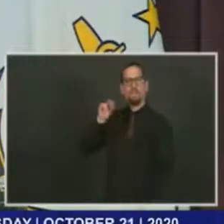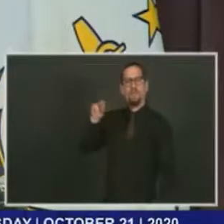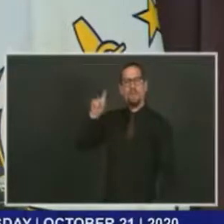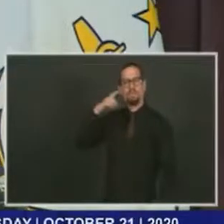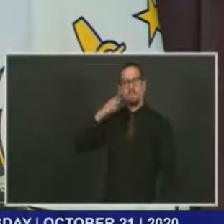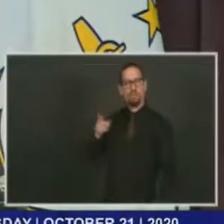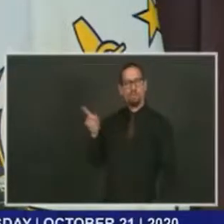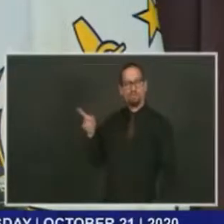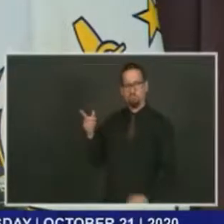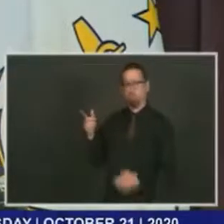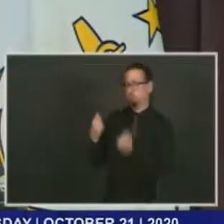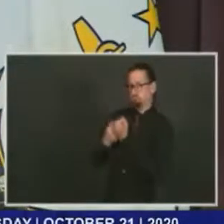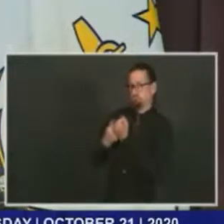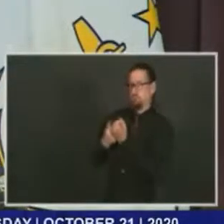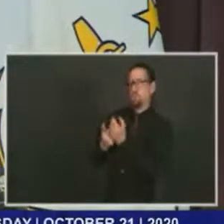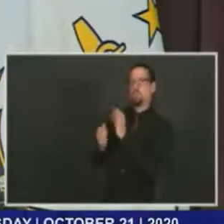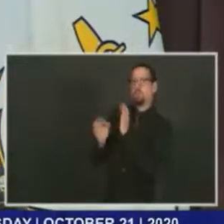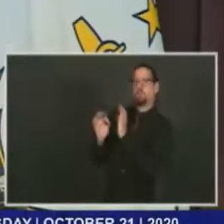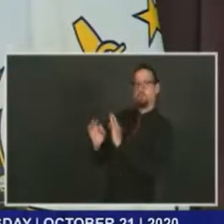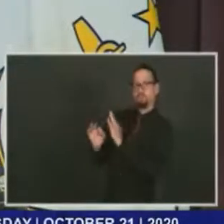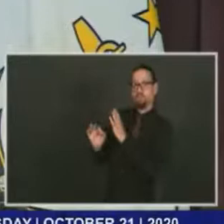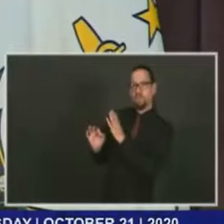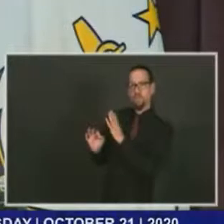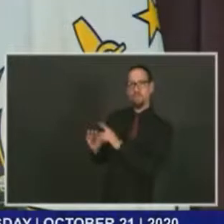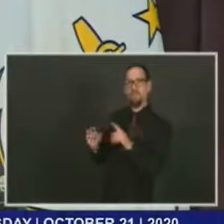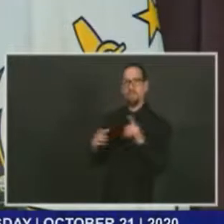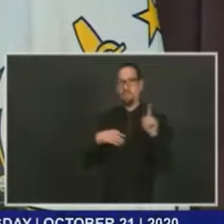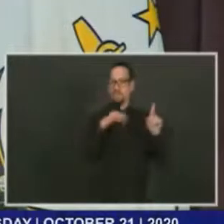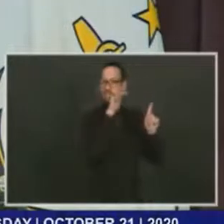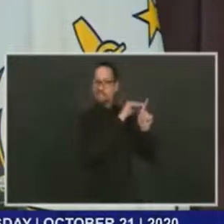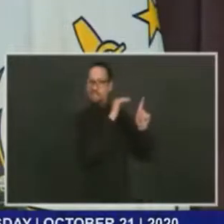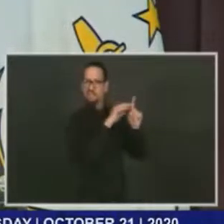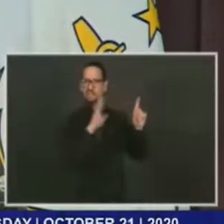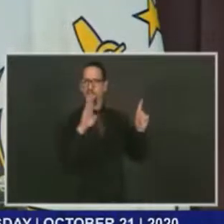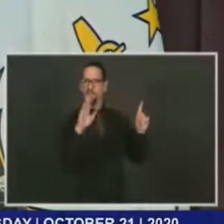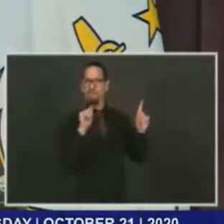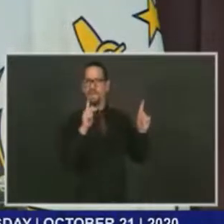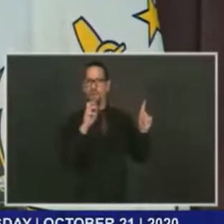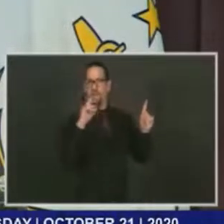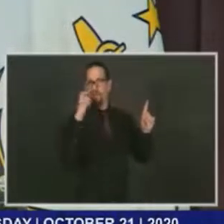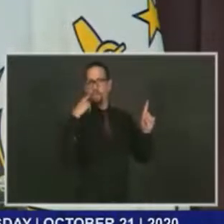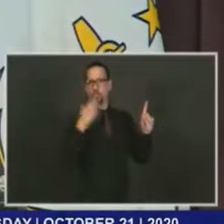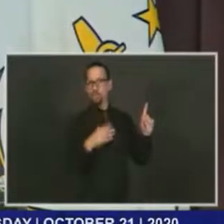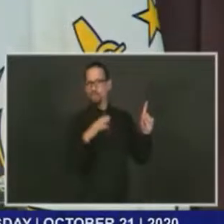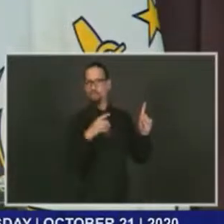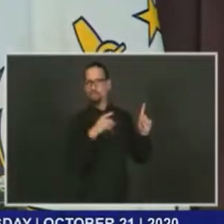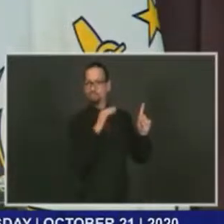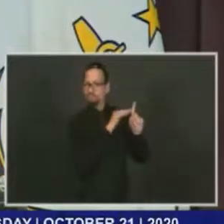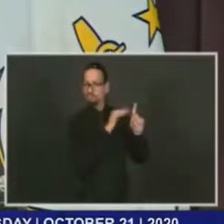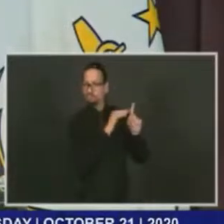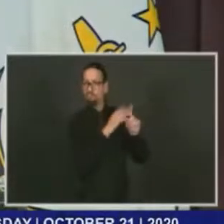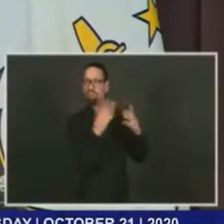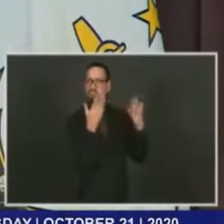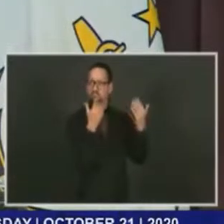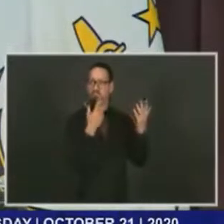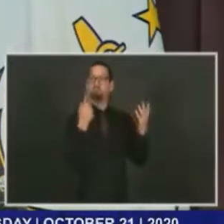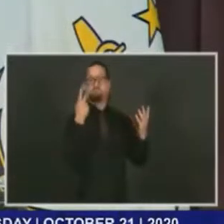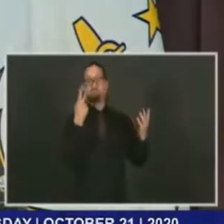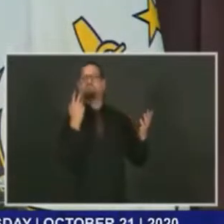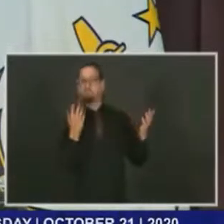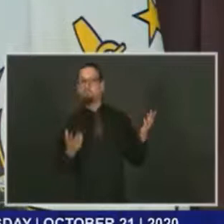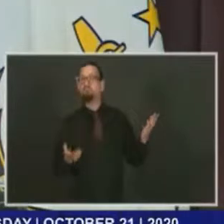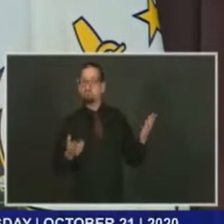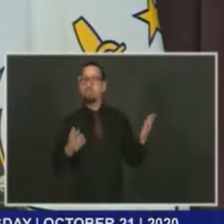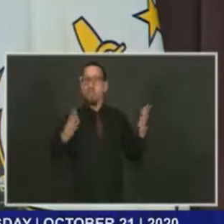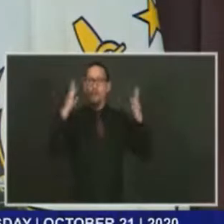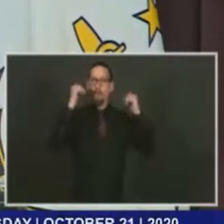so. I've reached out to Governor Baker, so it's something that I would favor, and I hope that we can